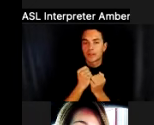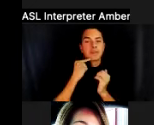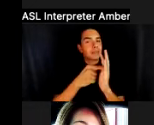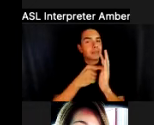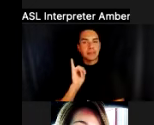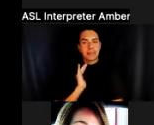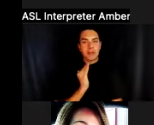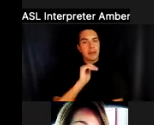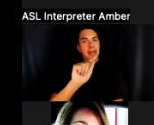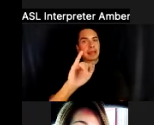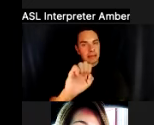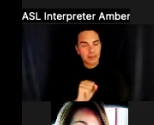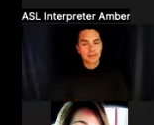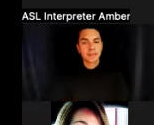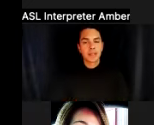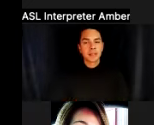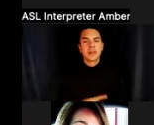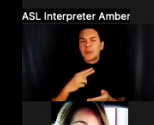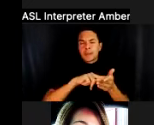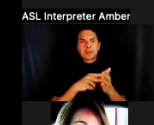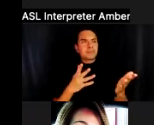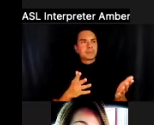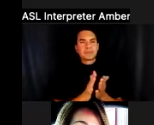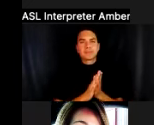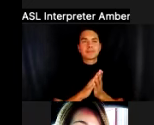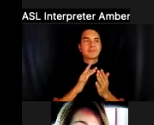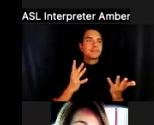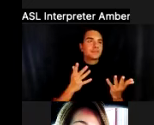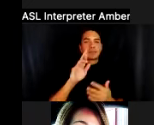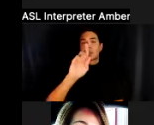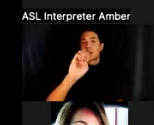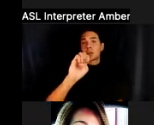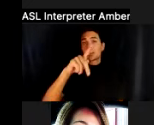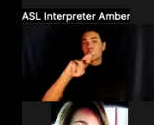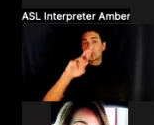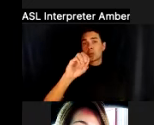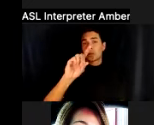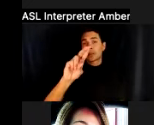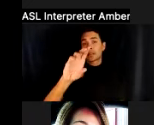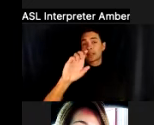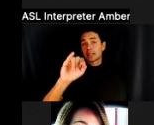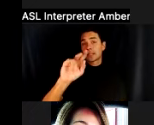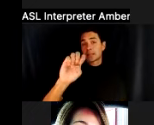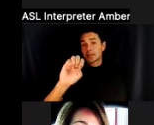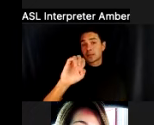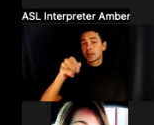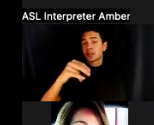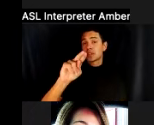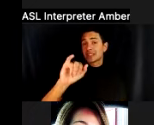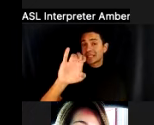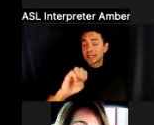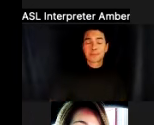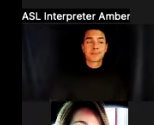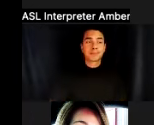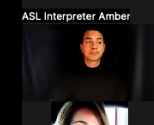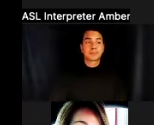address issues like reproductive justice, like trafficking, like needs